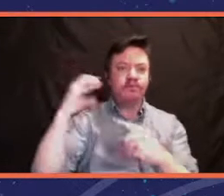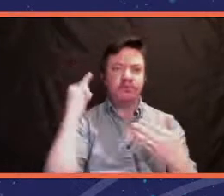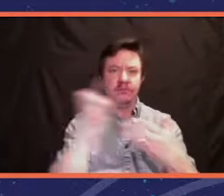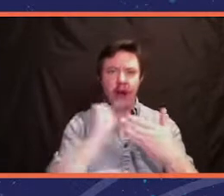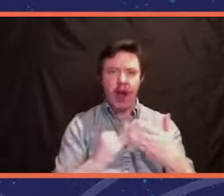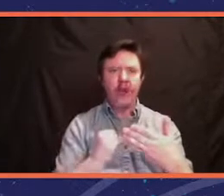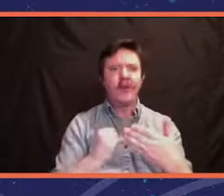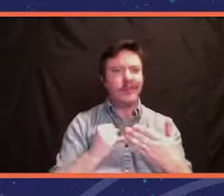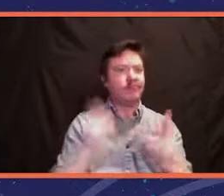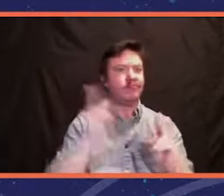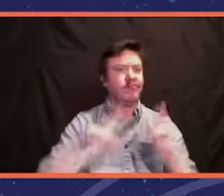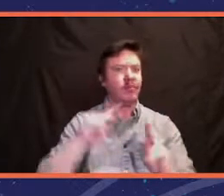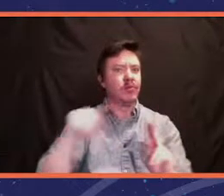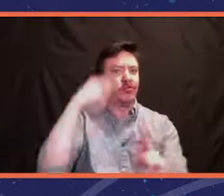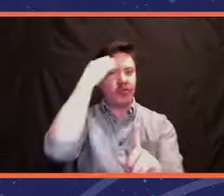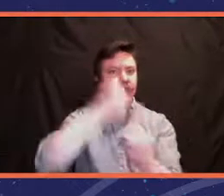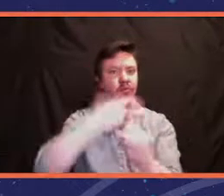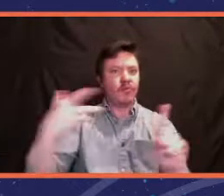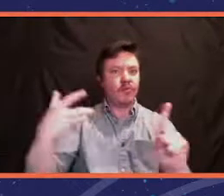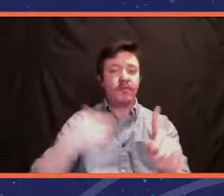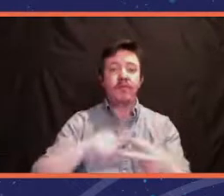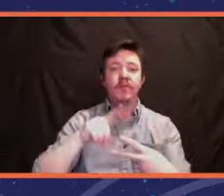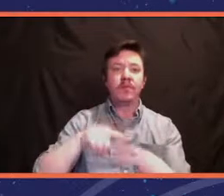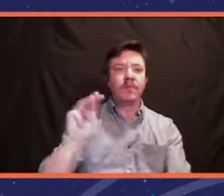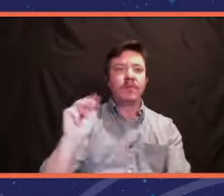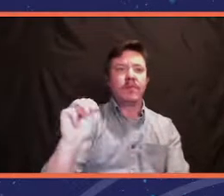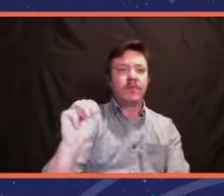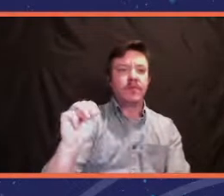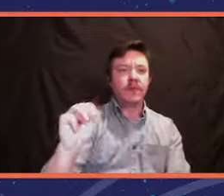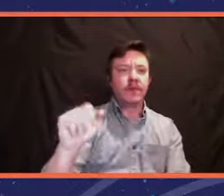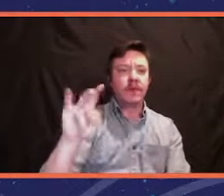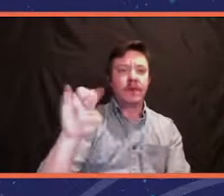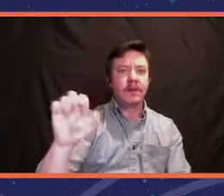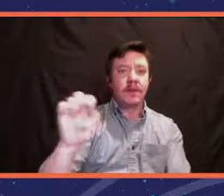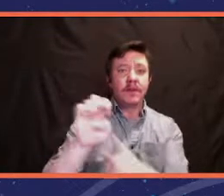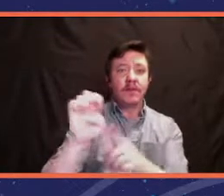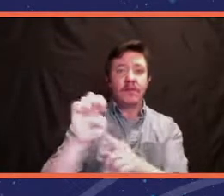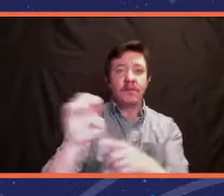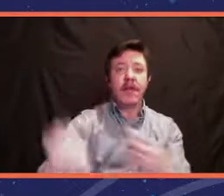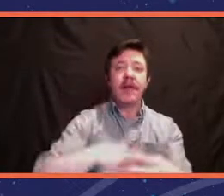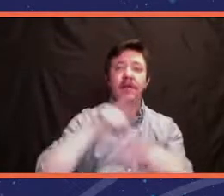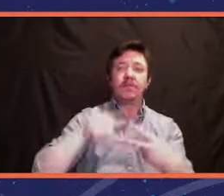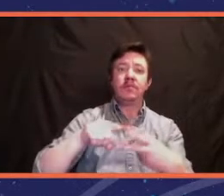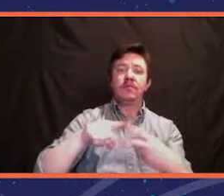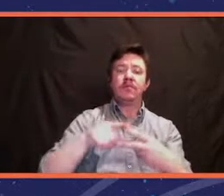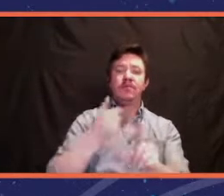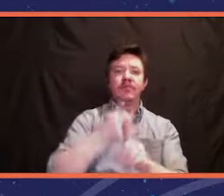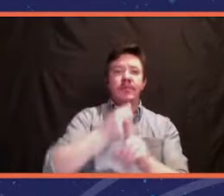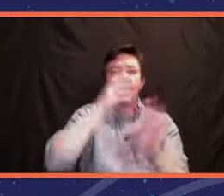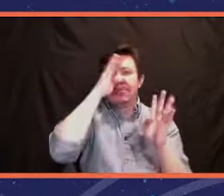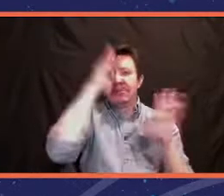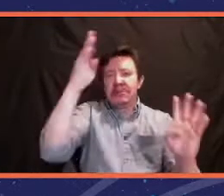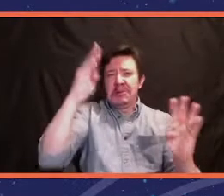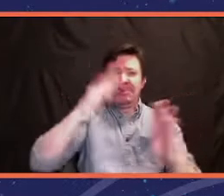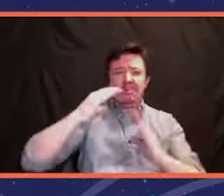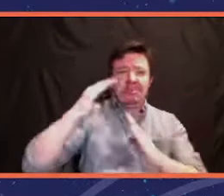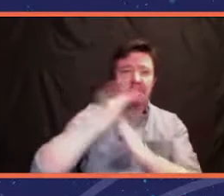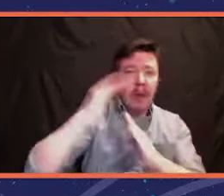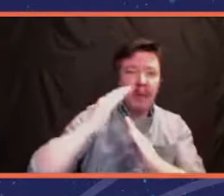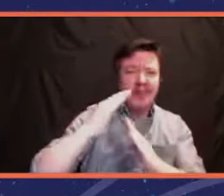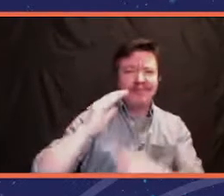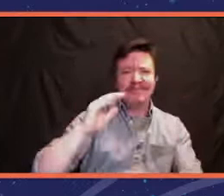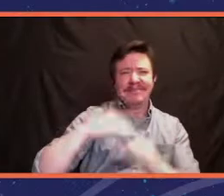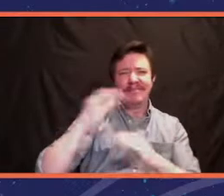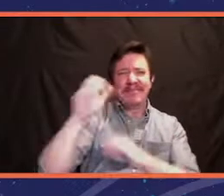about. I'm gonna start off with you, Maddie. Maddie Madlines Clifford is a creative powerhouse with over a decade of experience